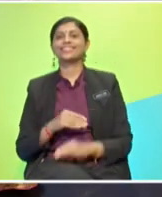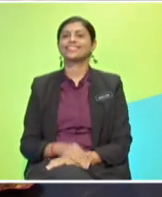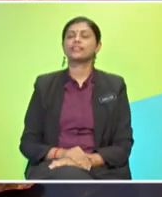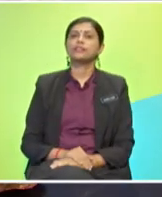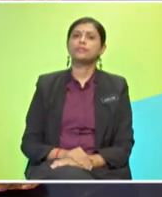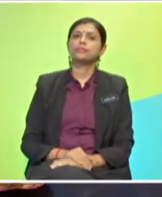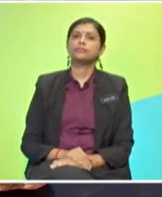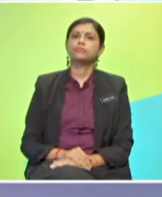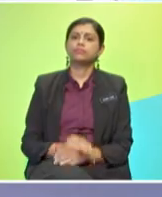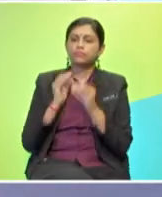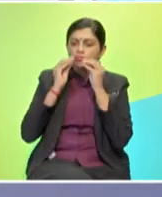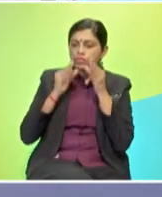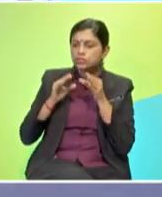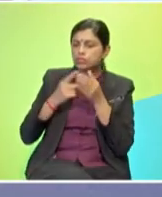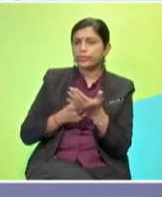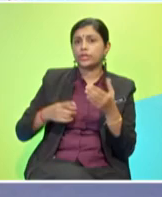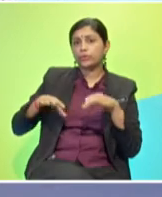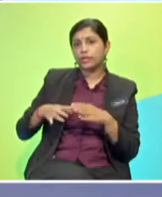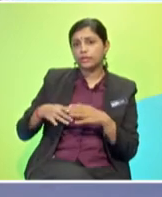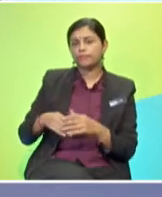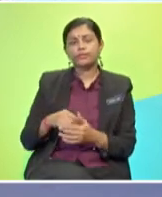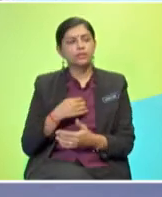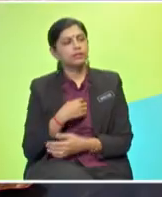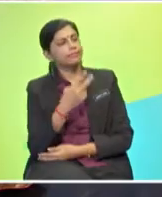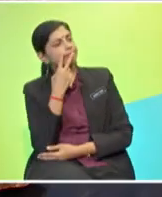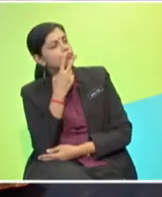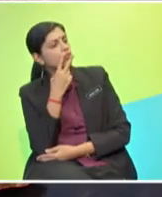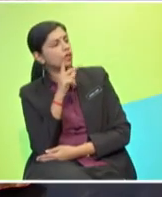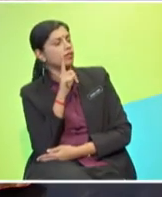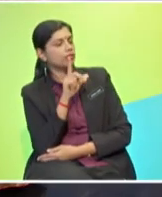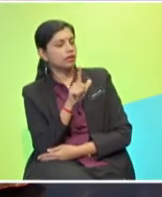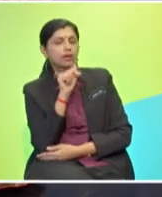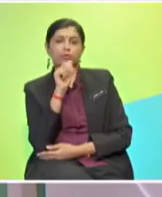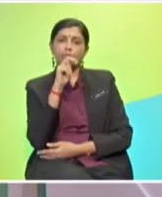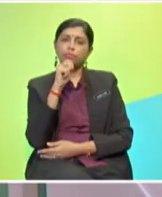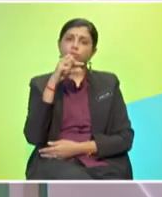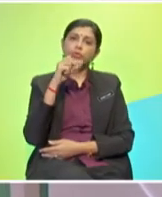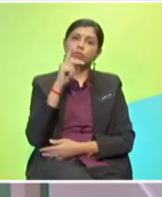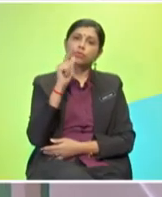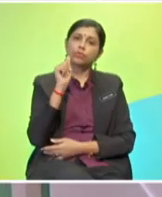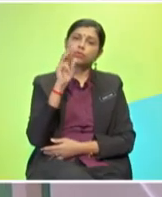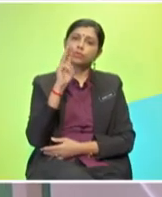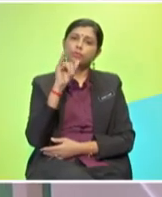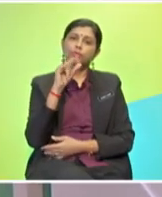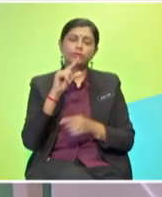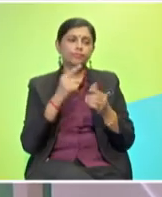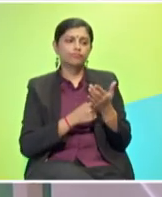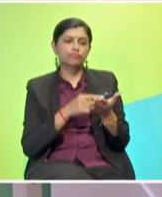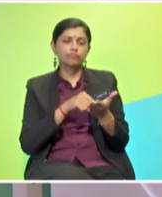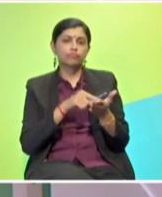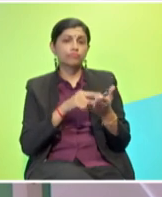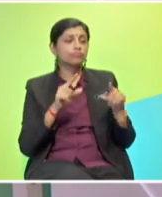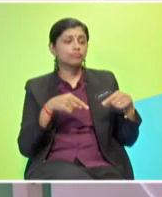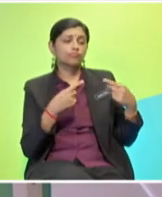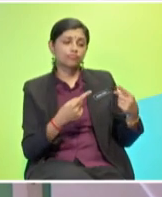I'm good. Teacher, what are you doing actually? Fine, I'm looking at the pamphlet. Yeah. I think I'm going to Langkawi. Langkawi, my favorite